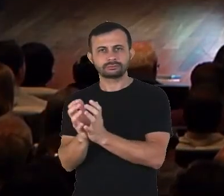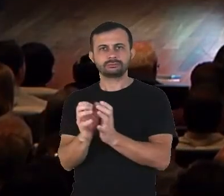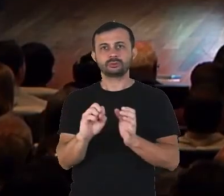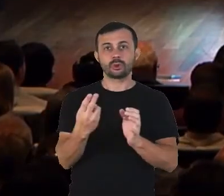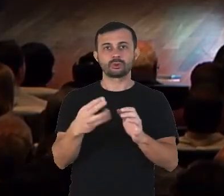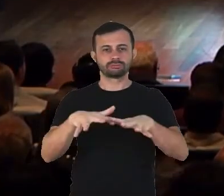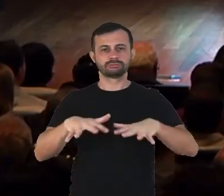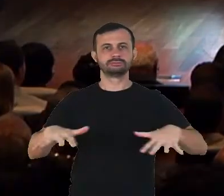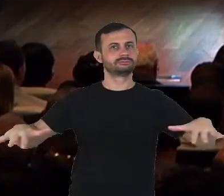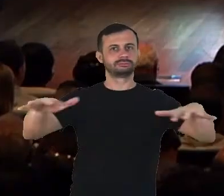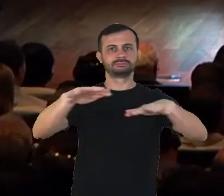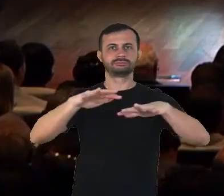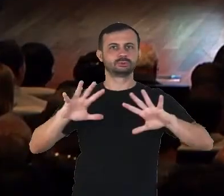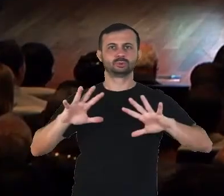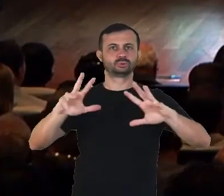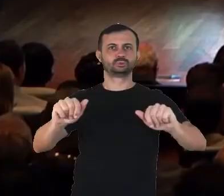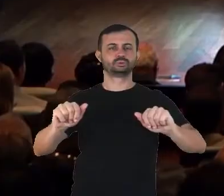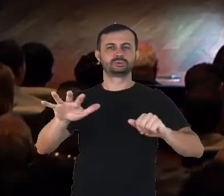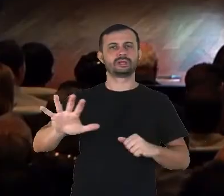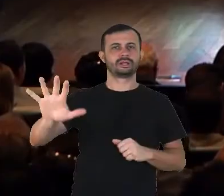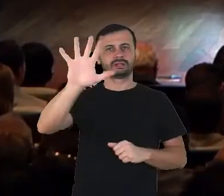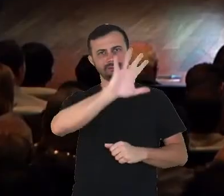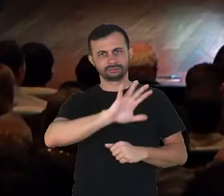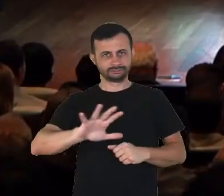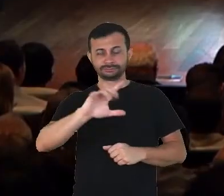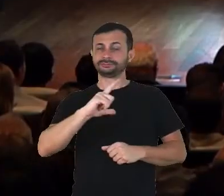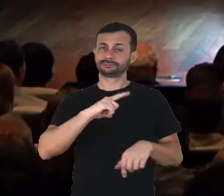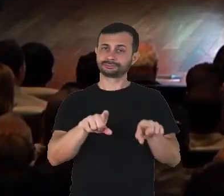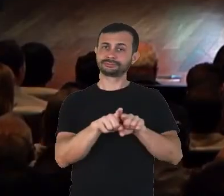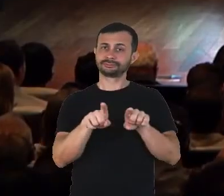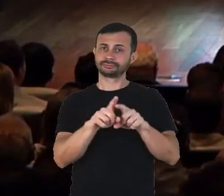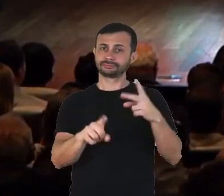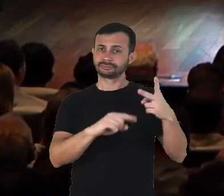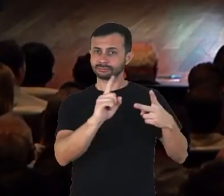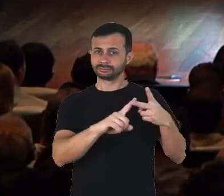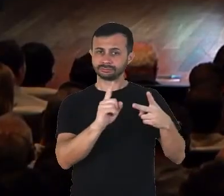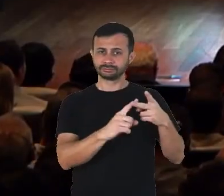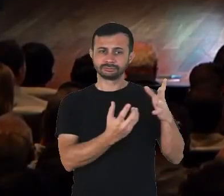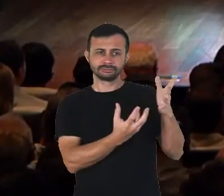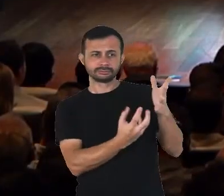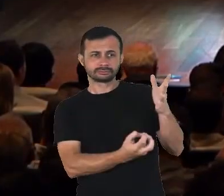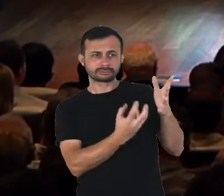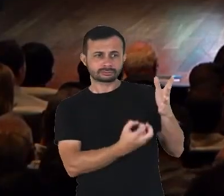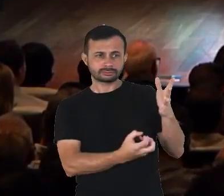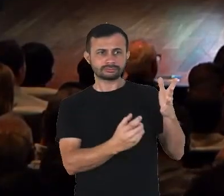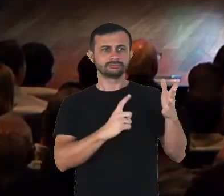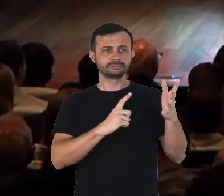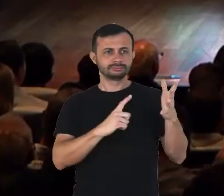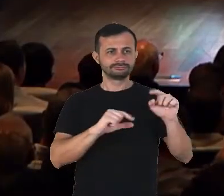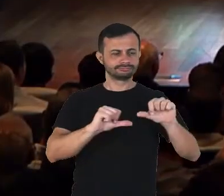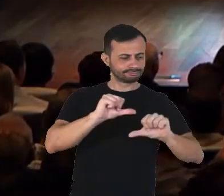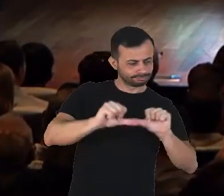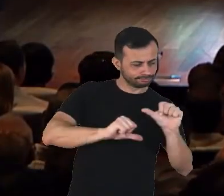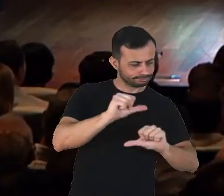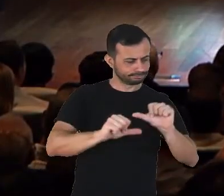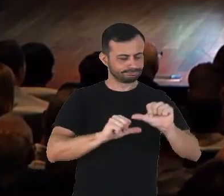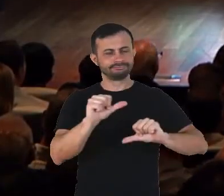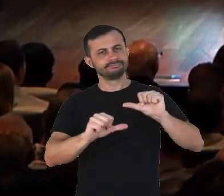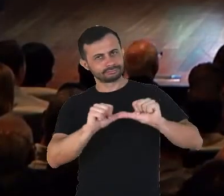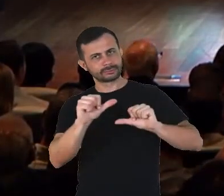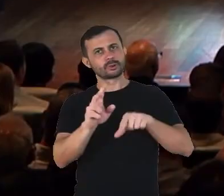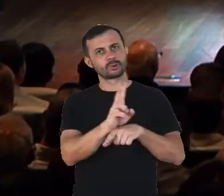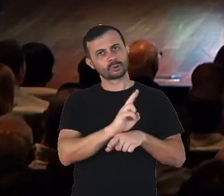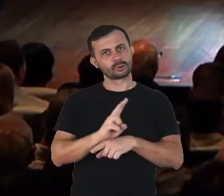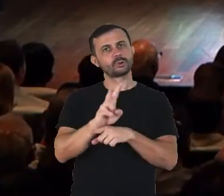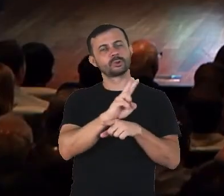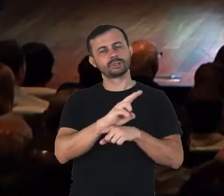Secondly, you can have definitely deformations, which could be a critical control. So once